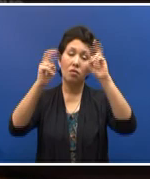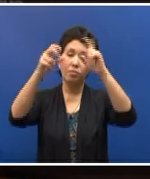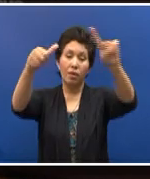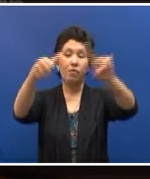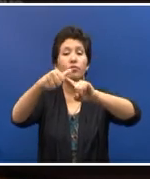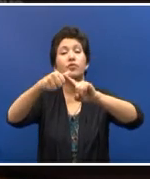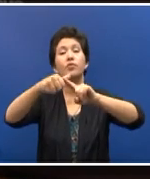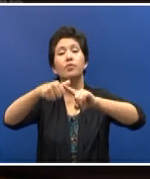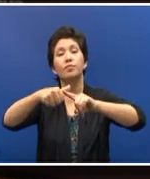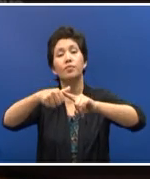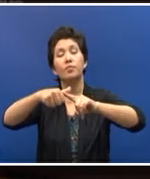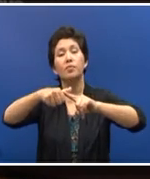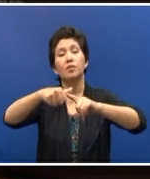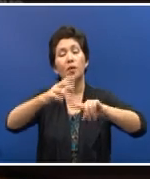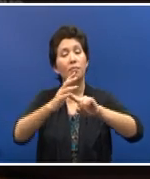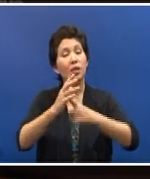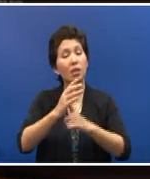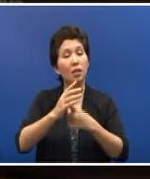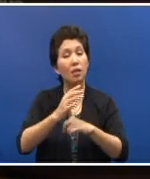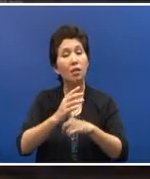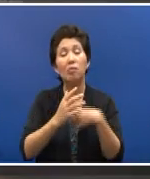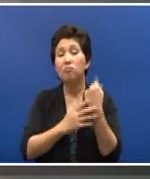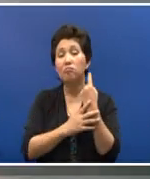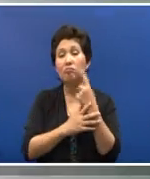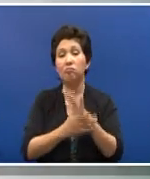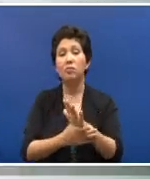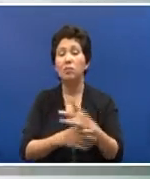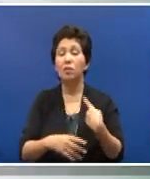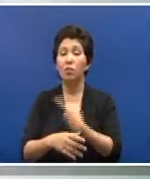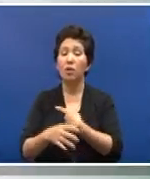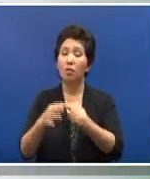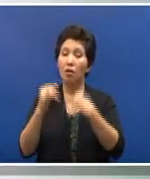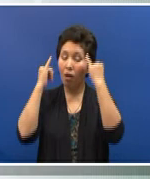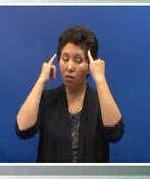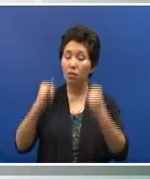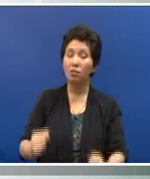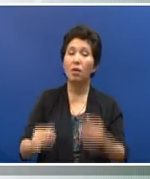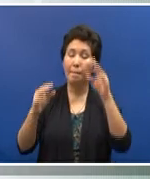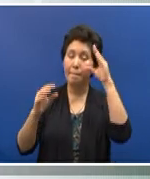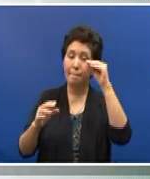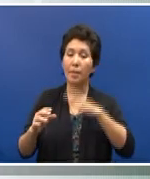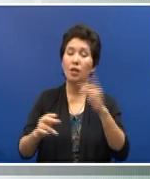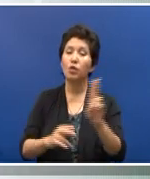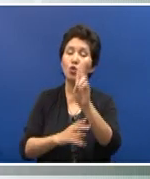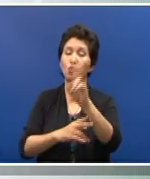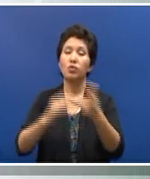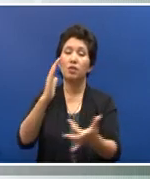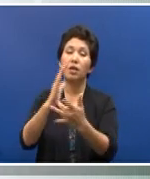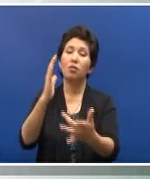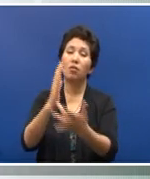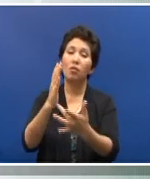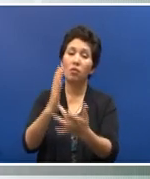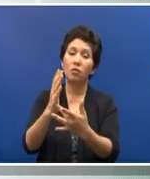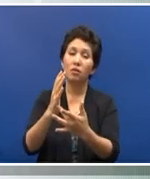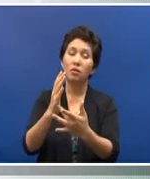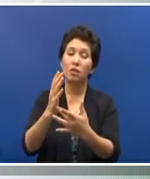first, okay, in the beginning just now, we identify that men use technology. Okay, and